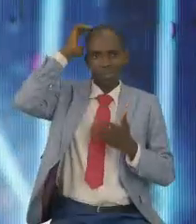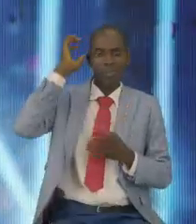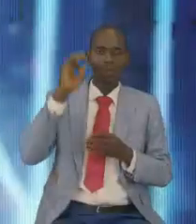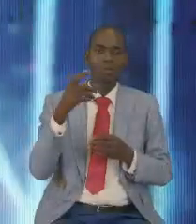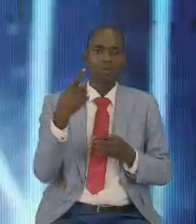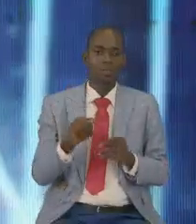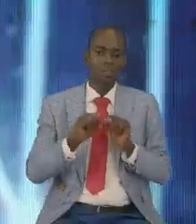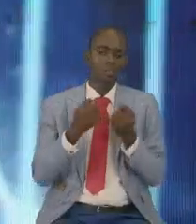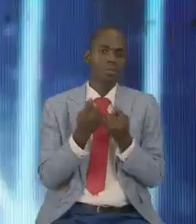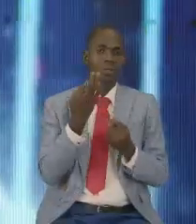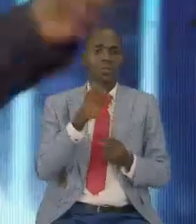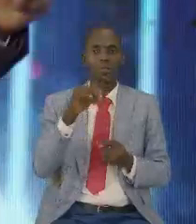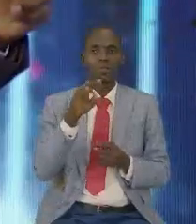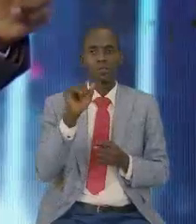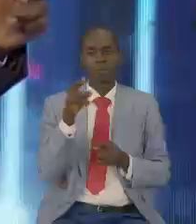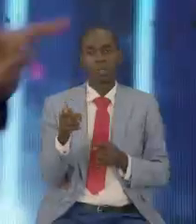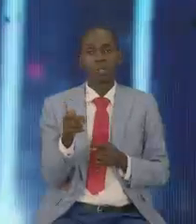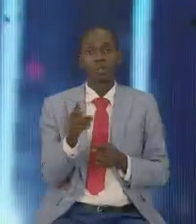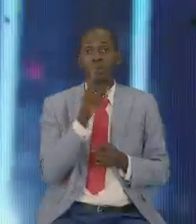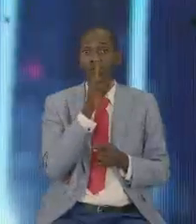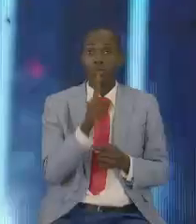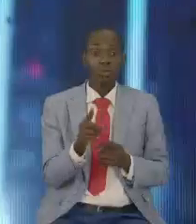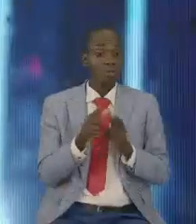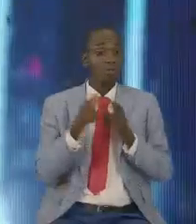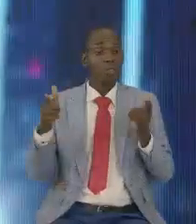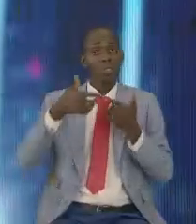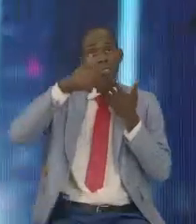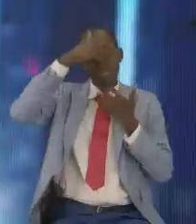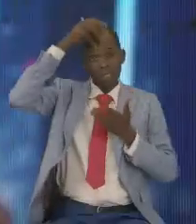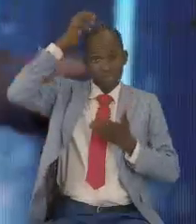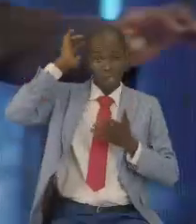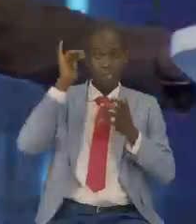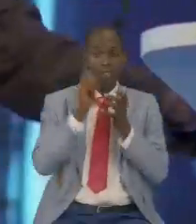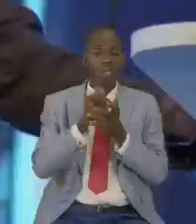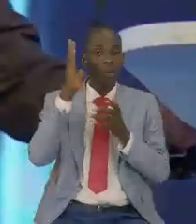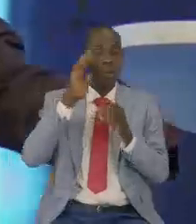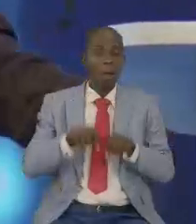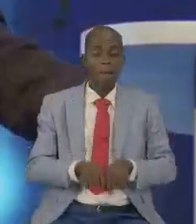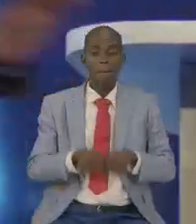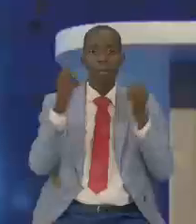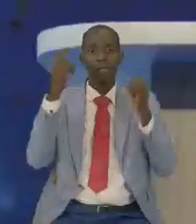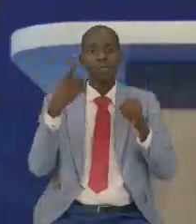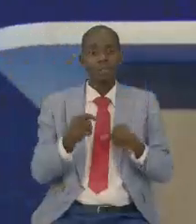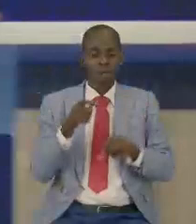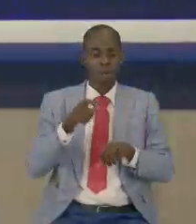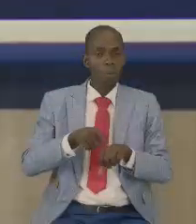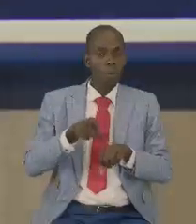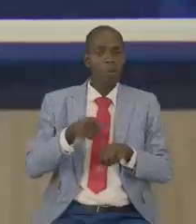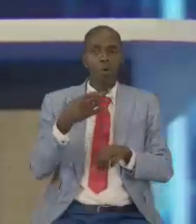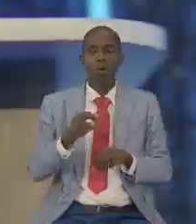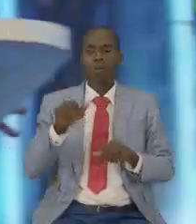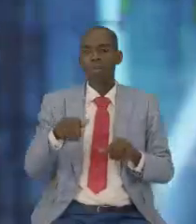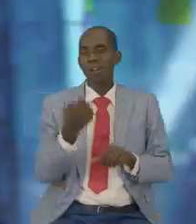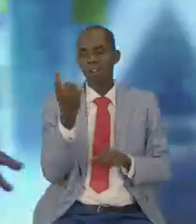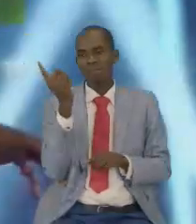Real lion that will break the bone of any fake lion. Now, the devil